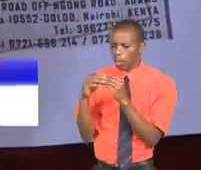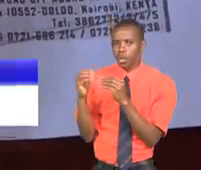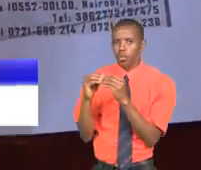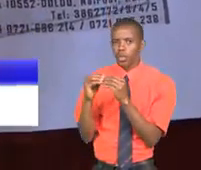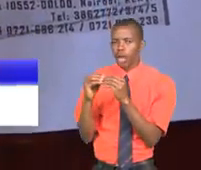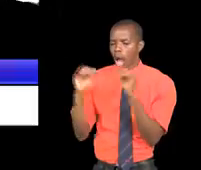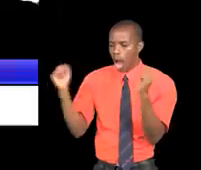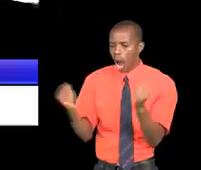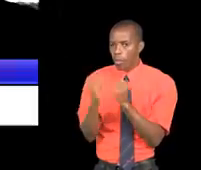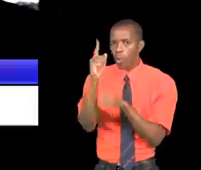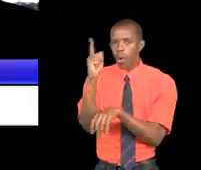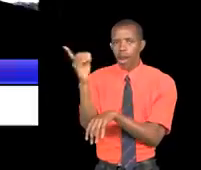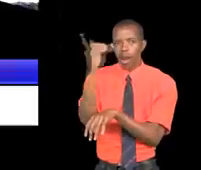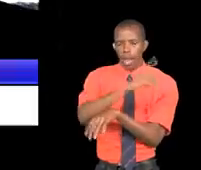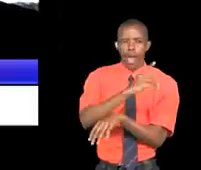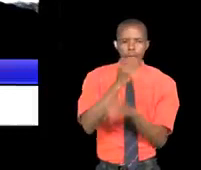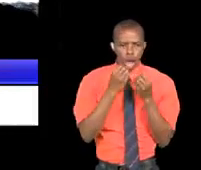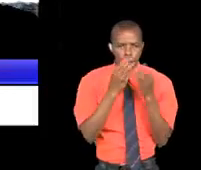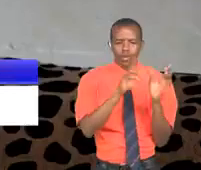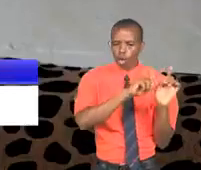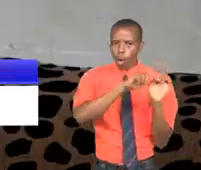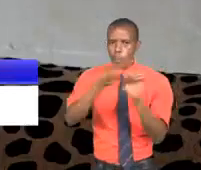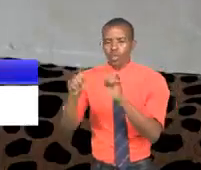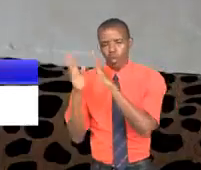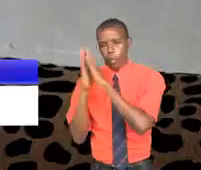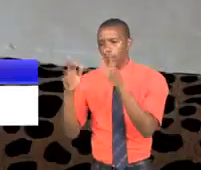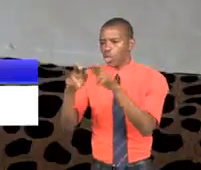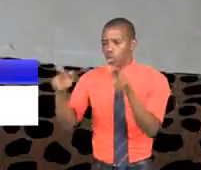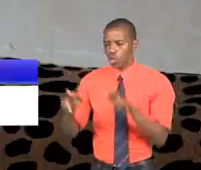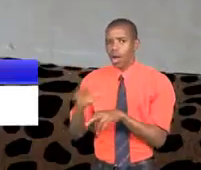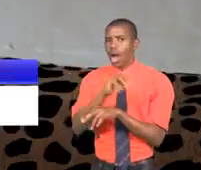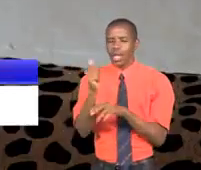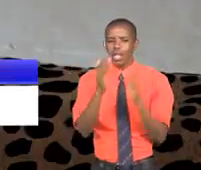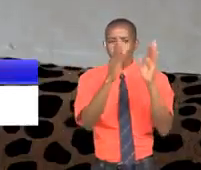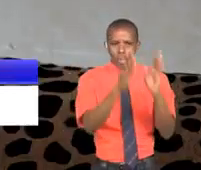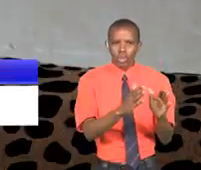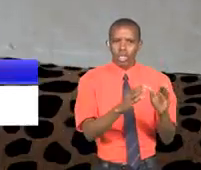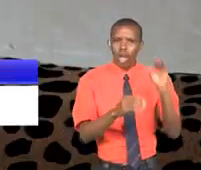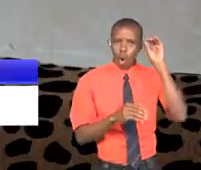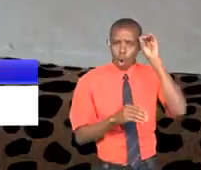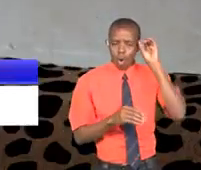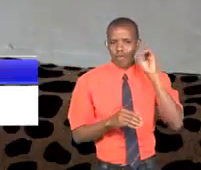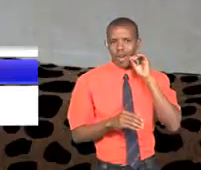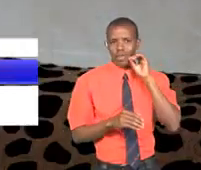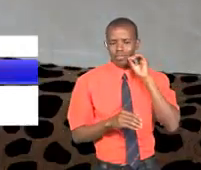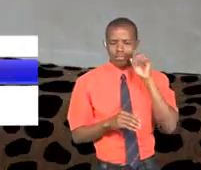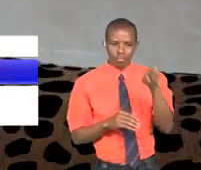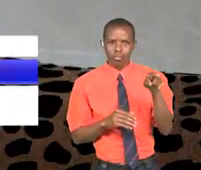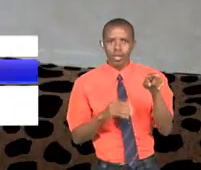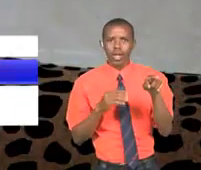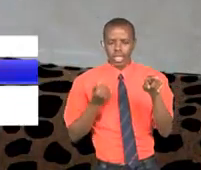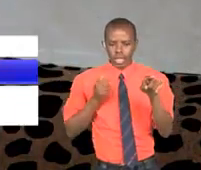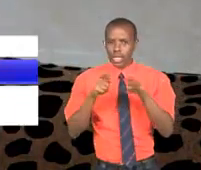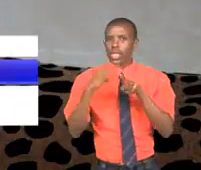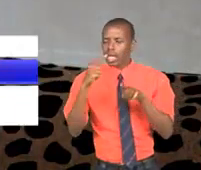moja akaniambia kuja bedroom. Na mtu mwingine ni yatima, hana wazazi. Sasa dadaka akaniambia baba